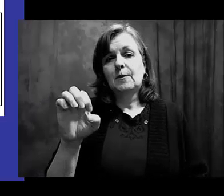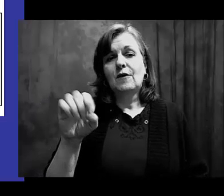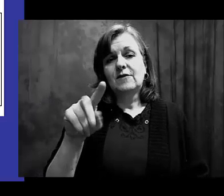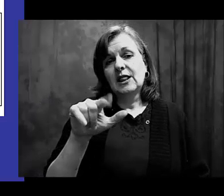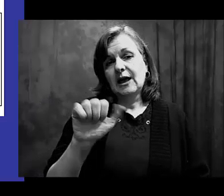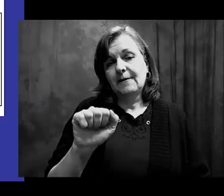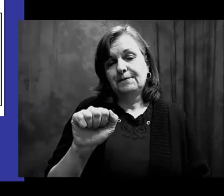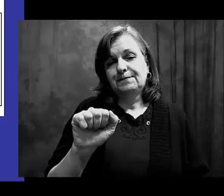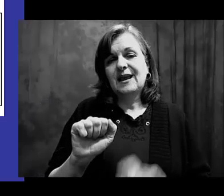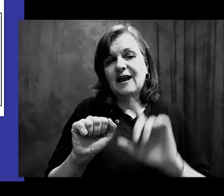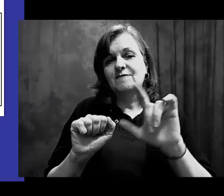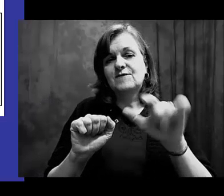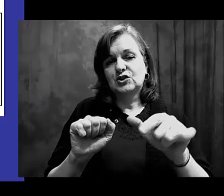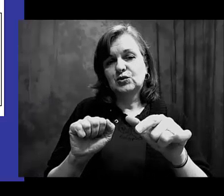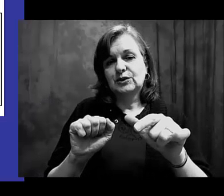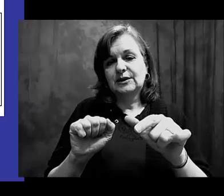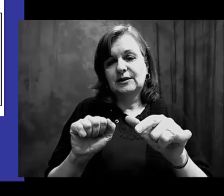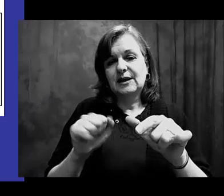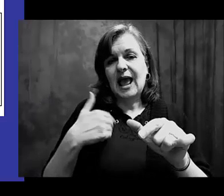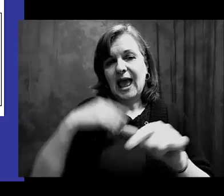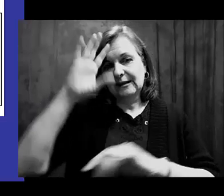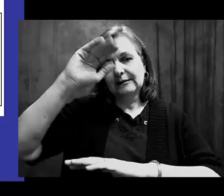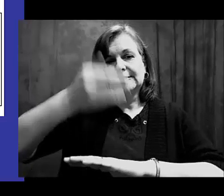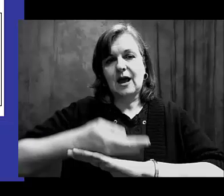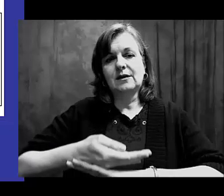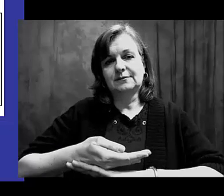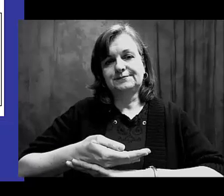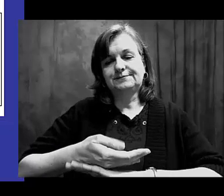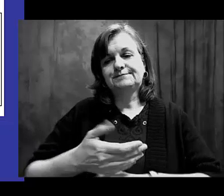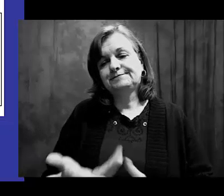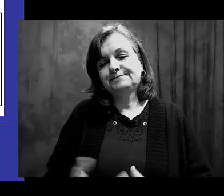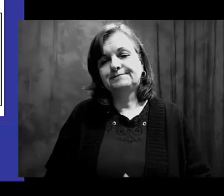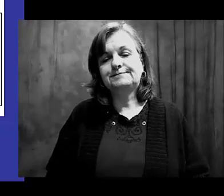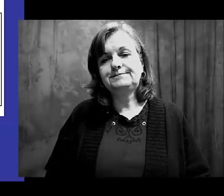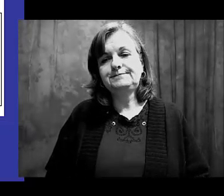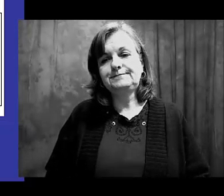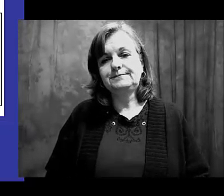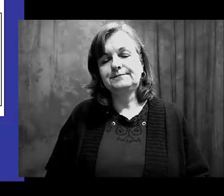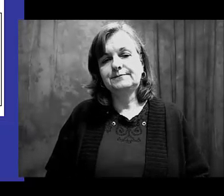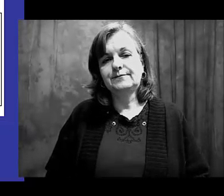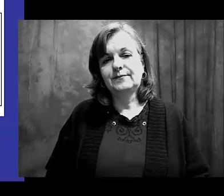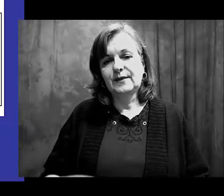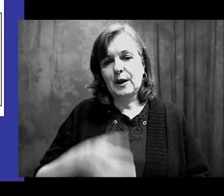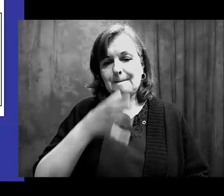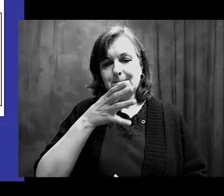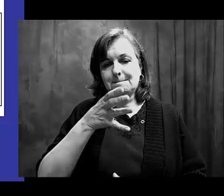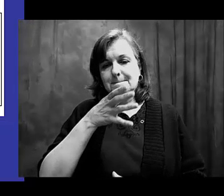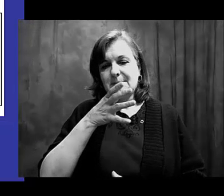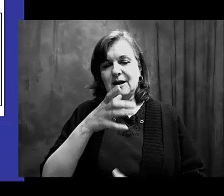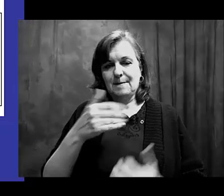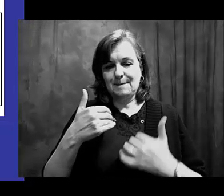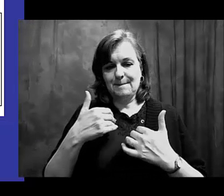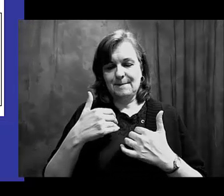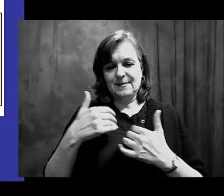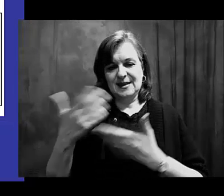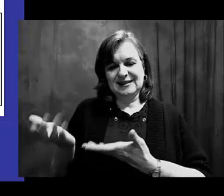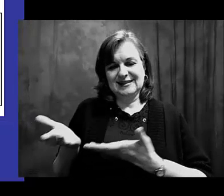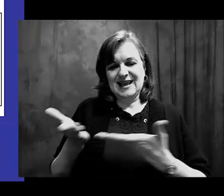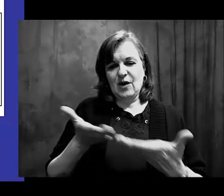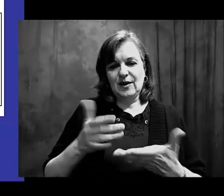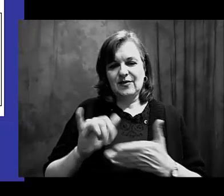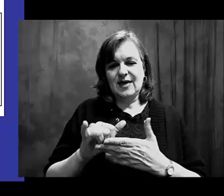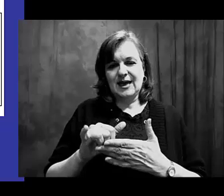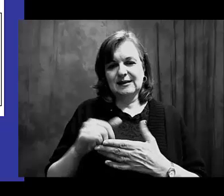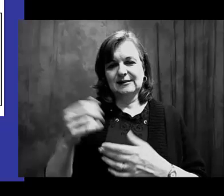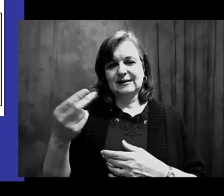they had a male son, right? So those carriers, if mom is carrying this hemophilia gene, she's